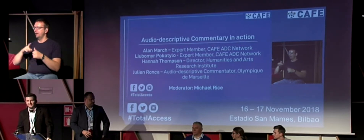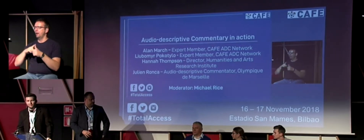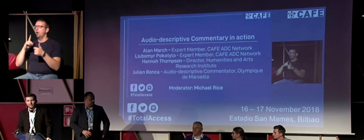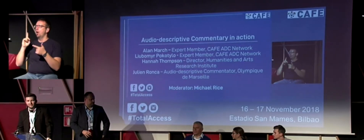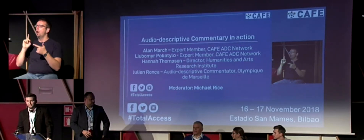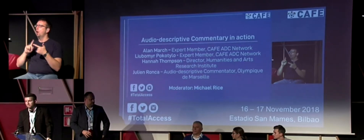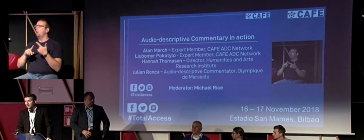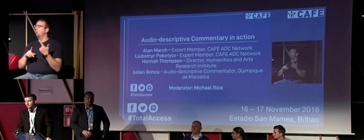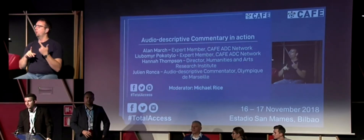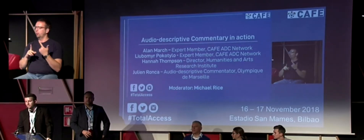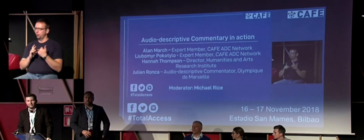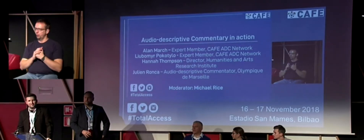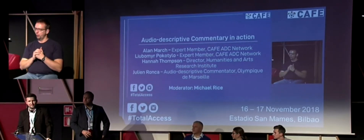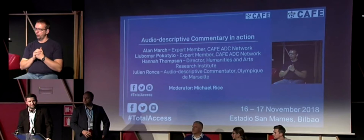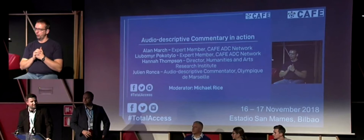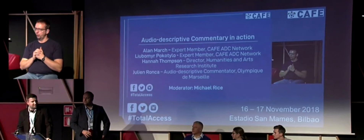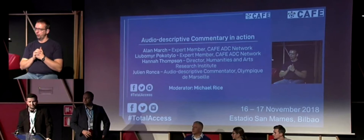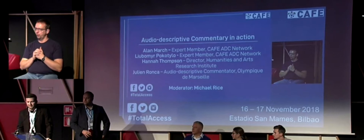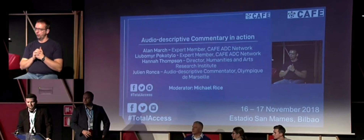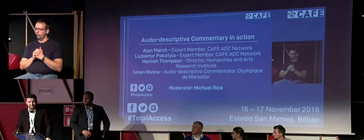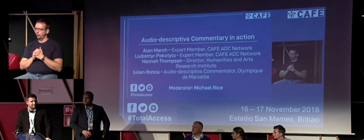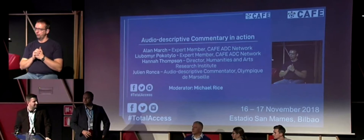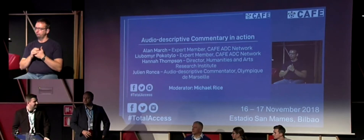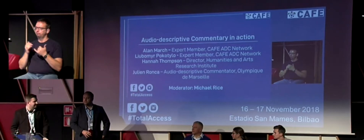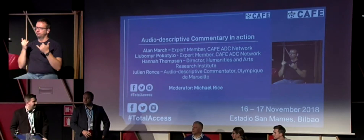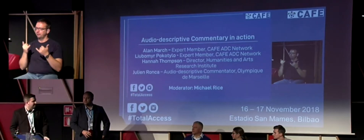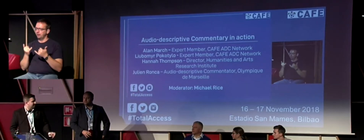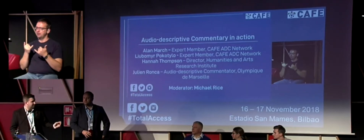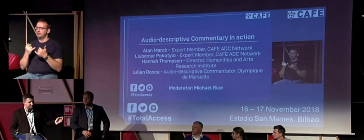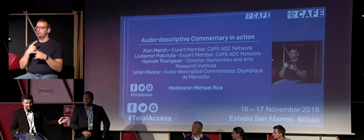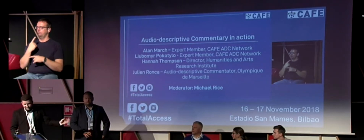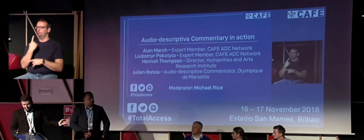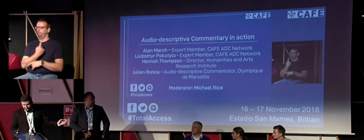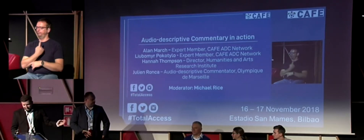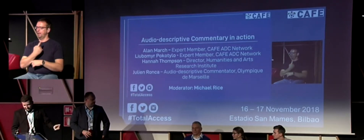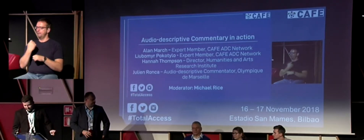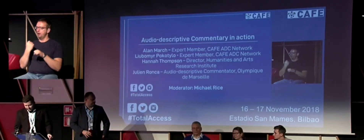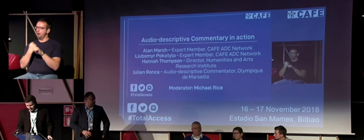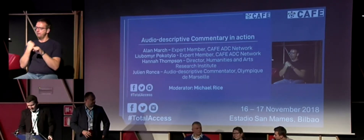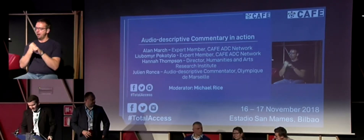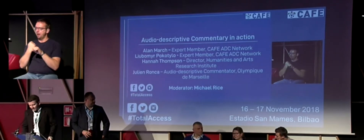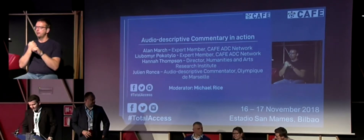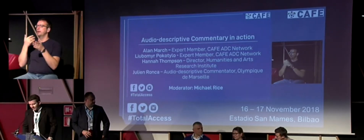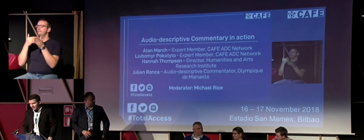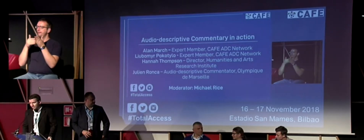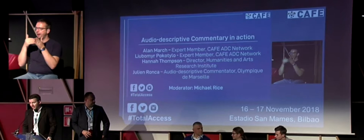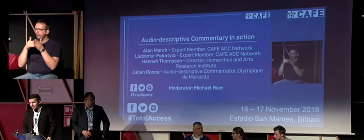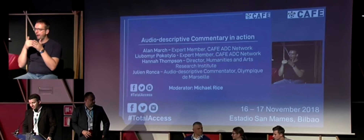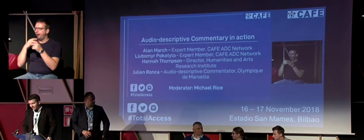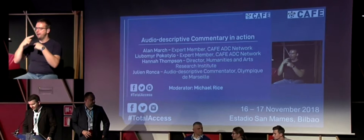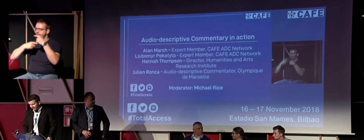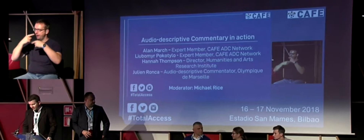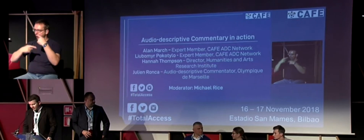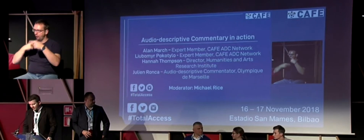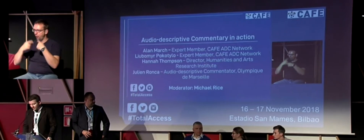since, and he's now working to expand audio-descriptive commentary across France also. We also have Hannah Thompson here. Hannah is a